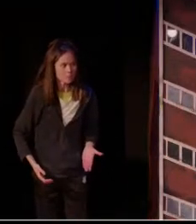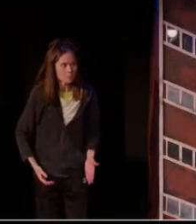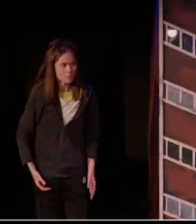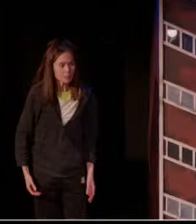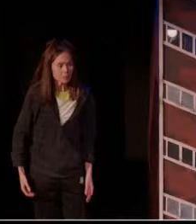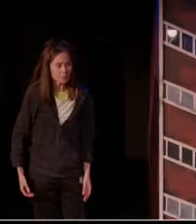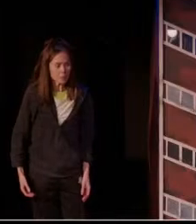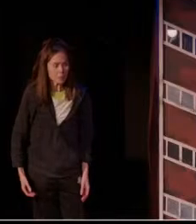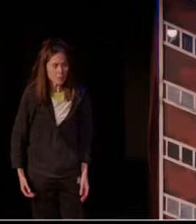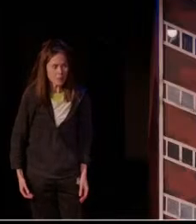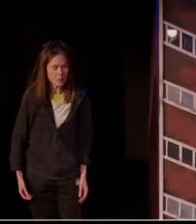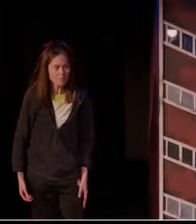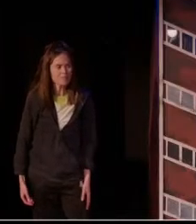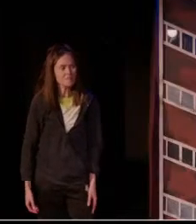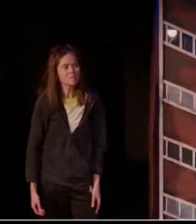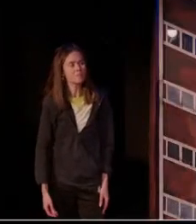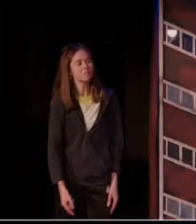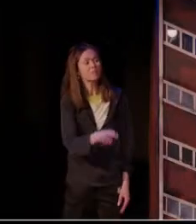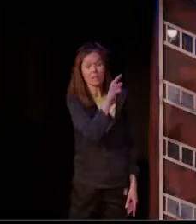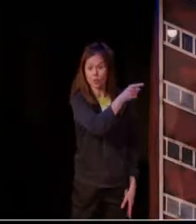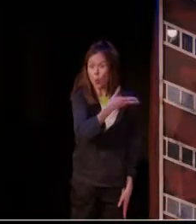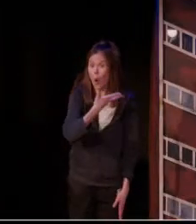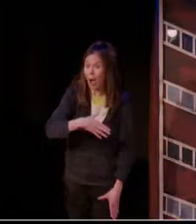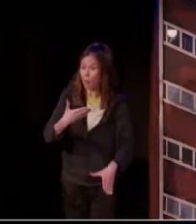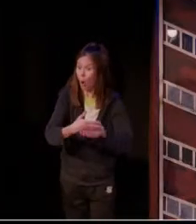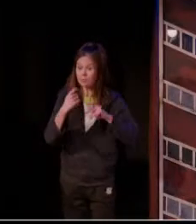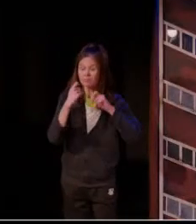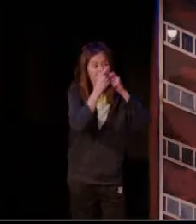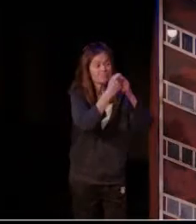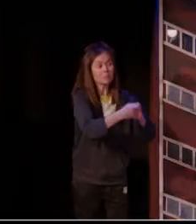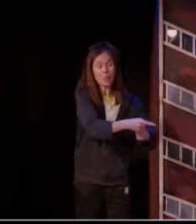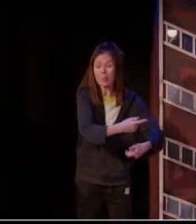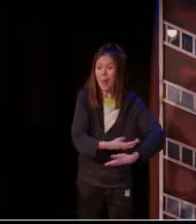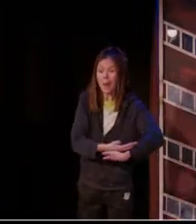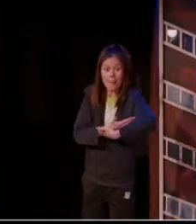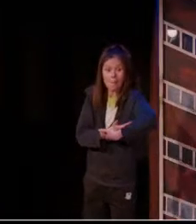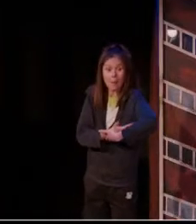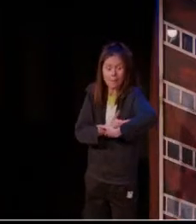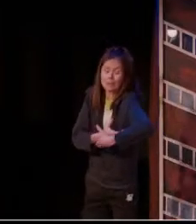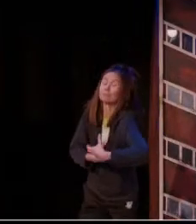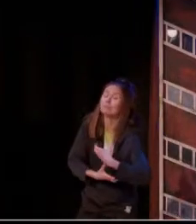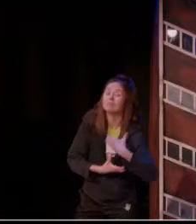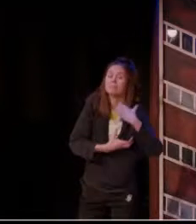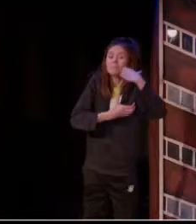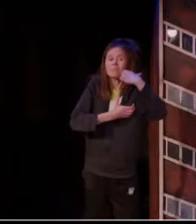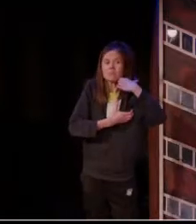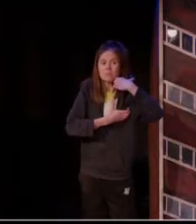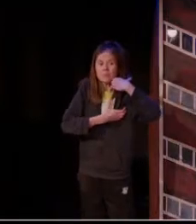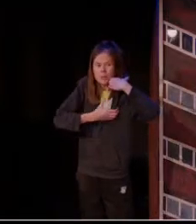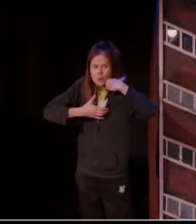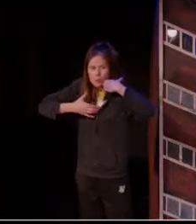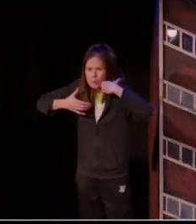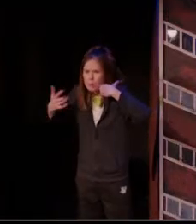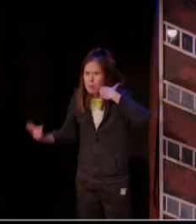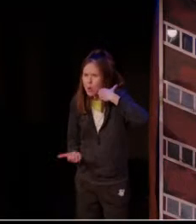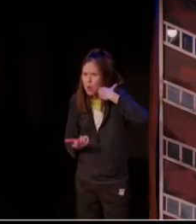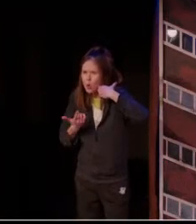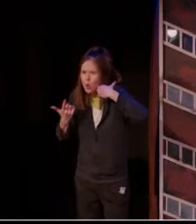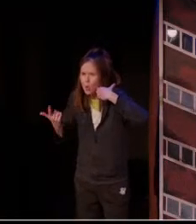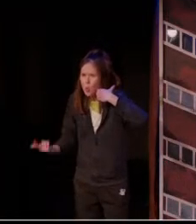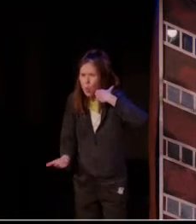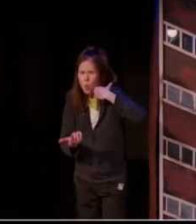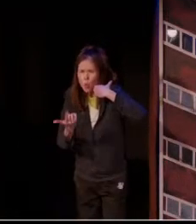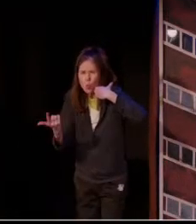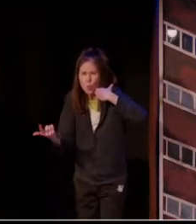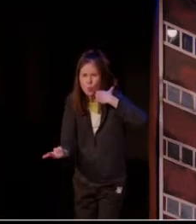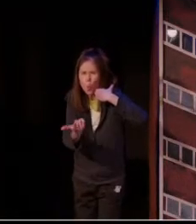you, as you are loyal to us, to take this female bastard out to some remote and distant place